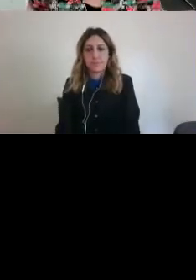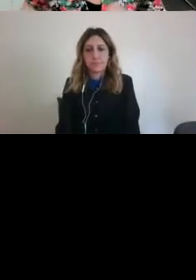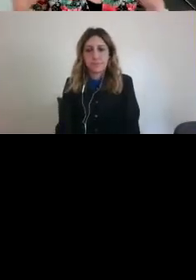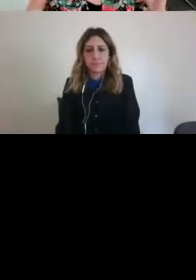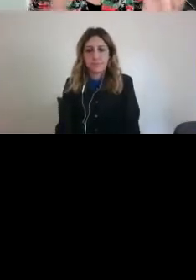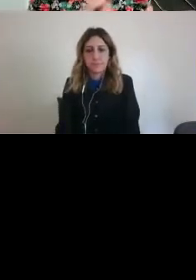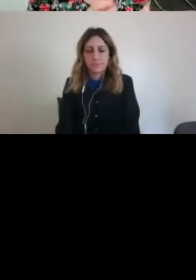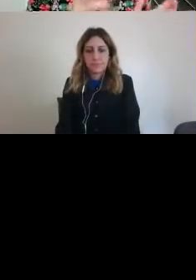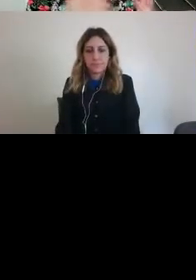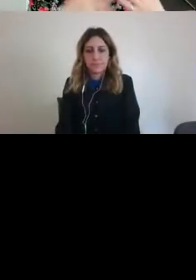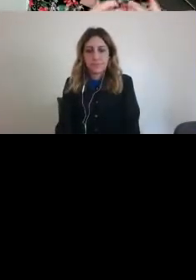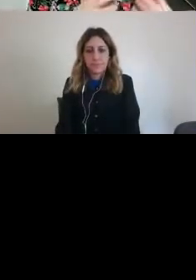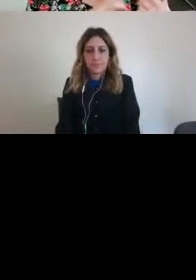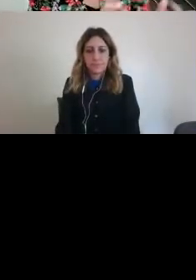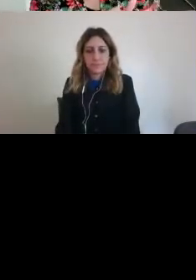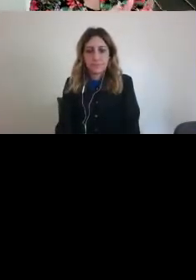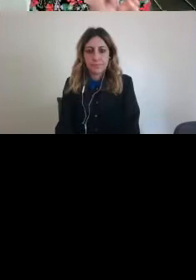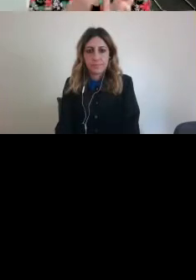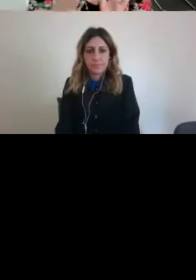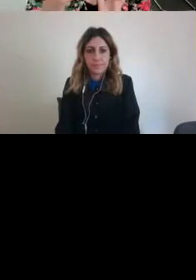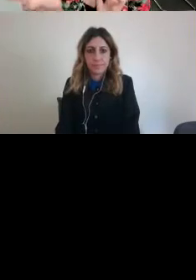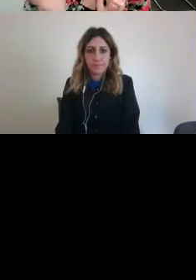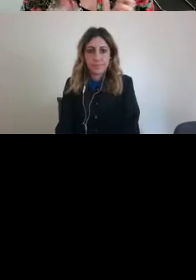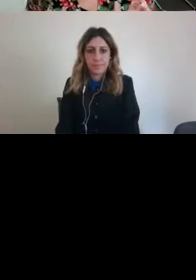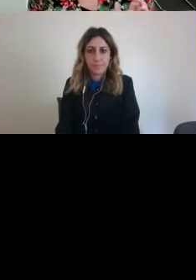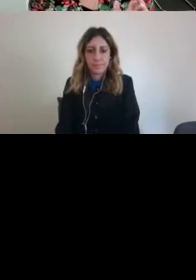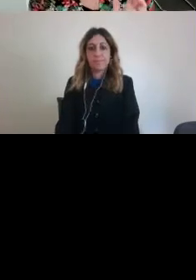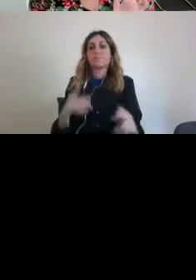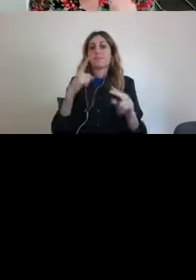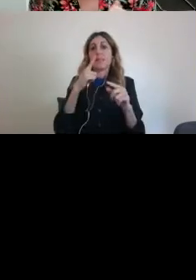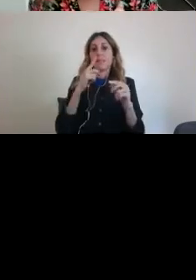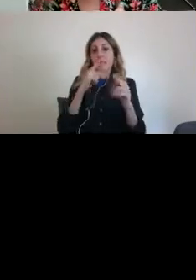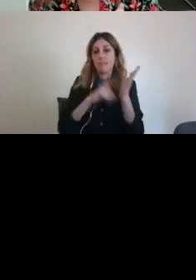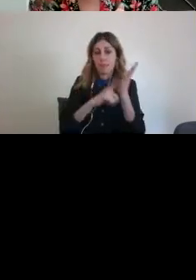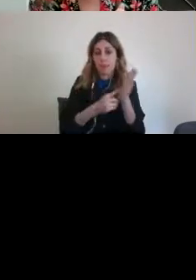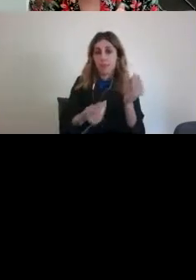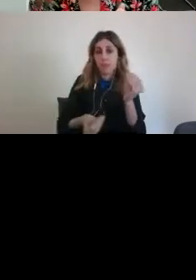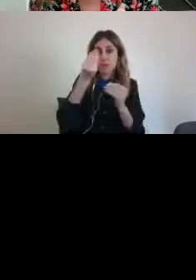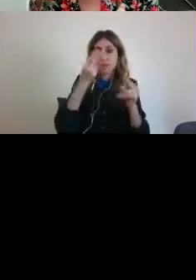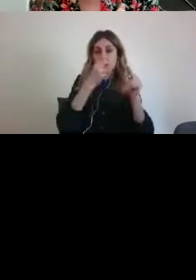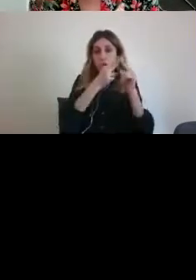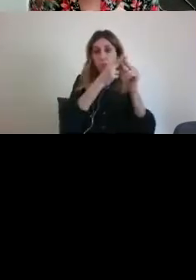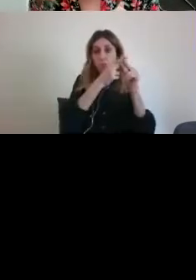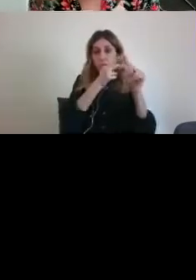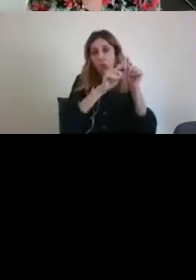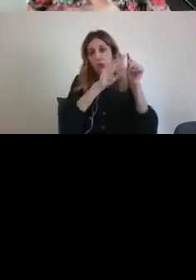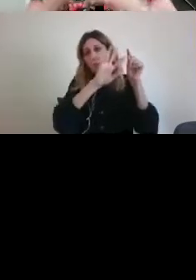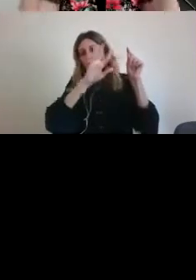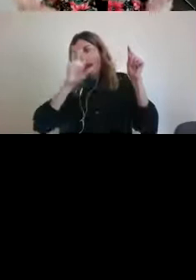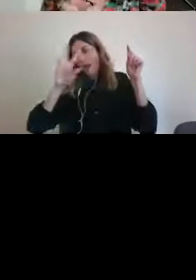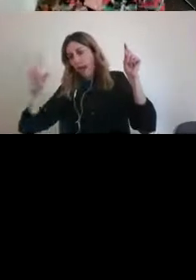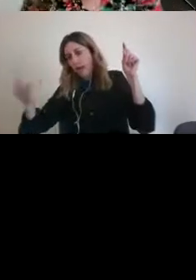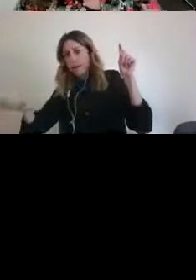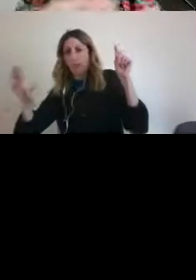So you should link from the tail, the long tail, to the head, to the most important landing pages. And